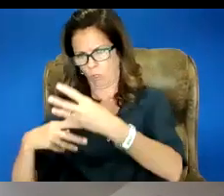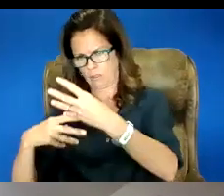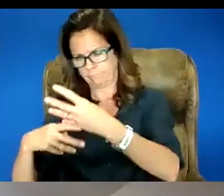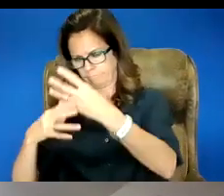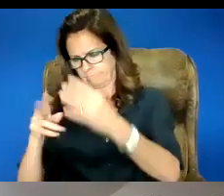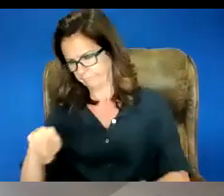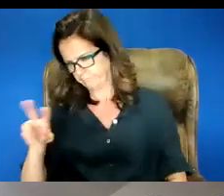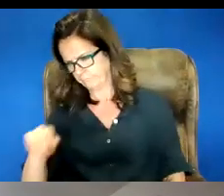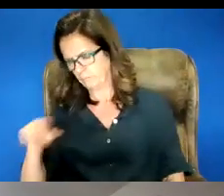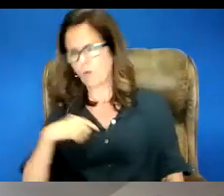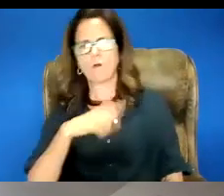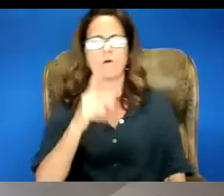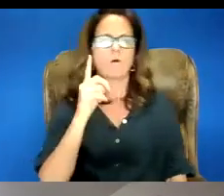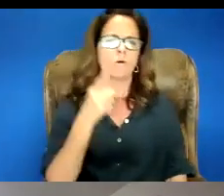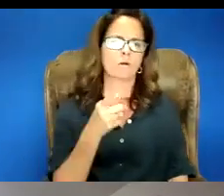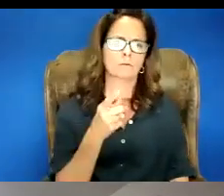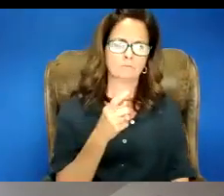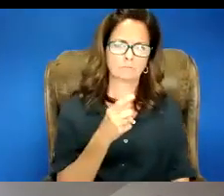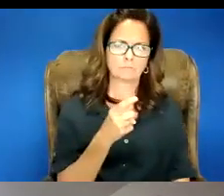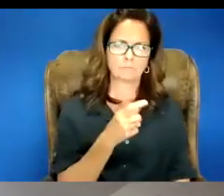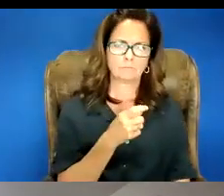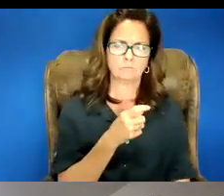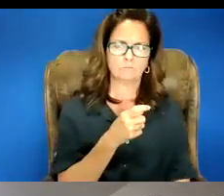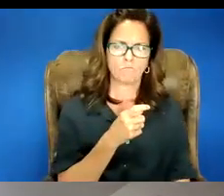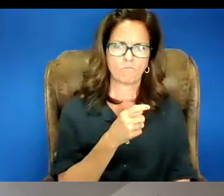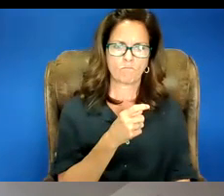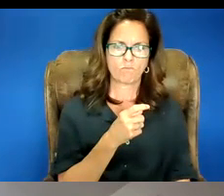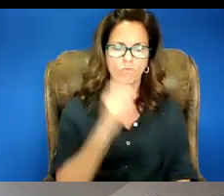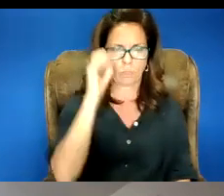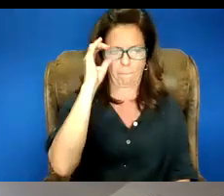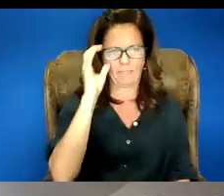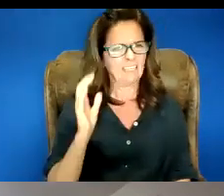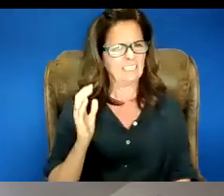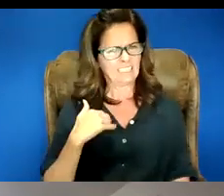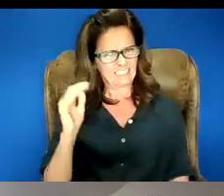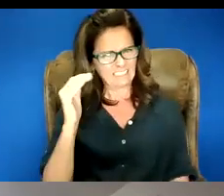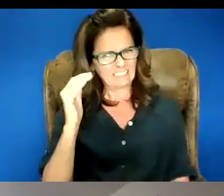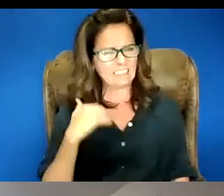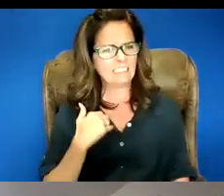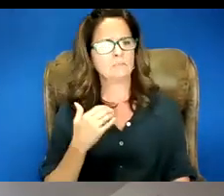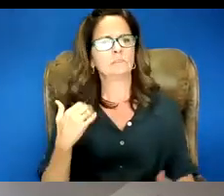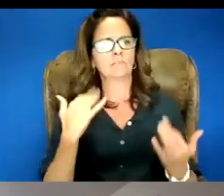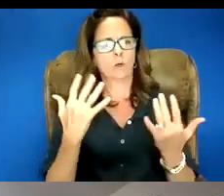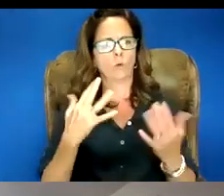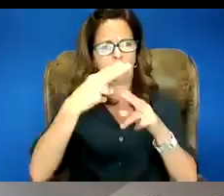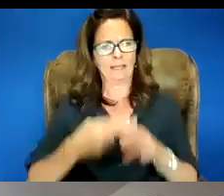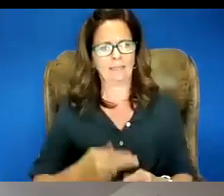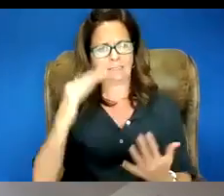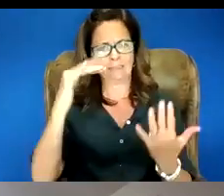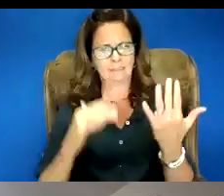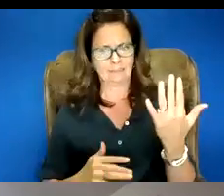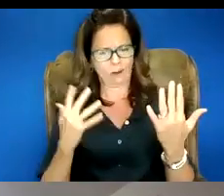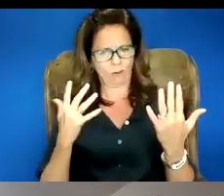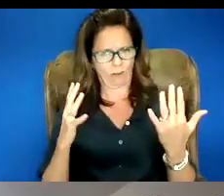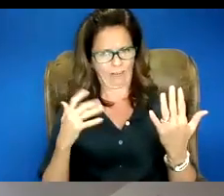Okay, it sounds like there's already a wait list if people expressed interest when the all-employee email was sent